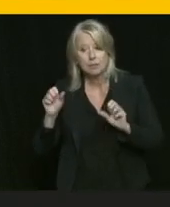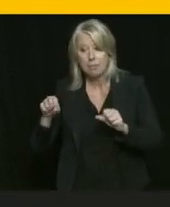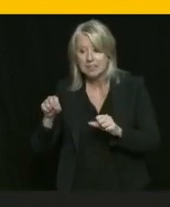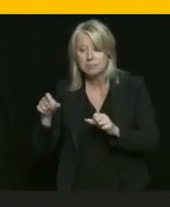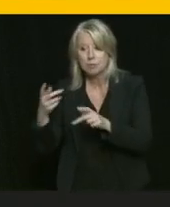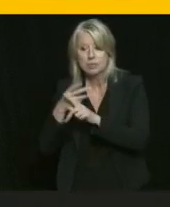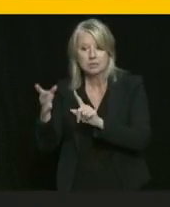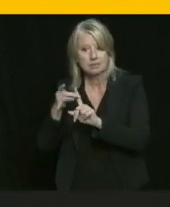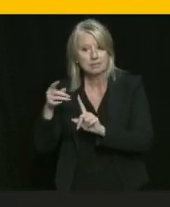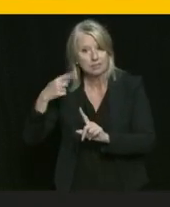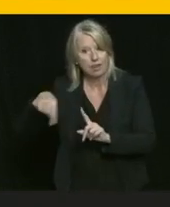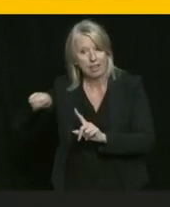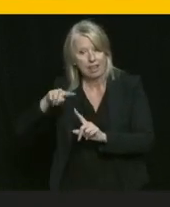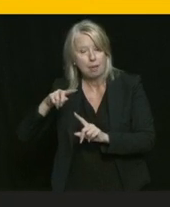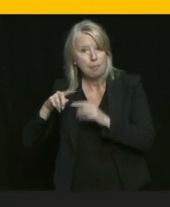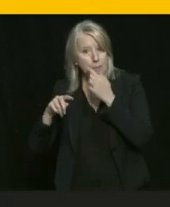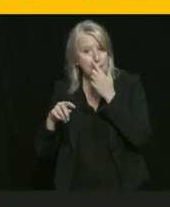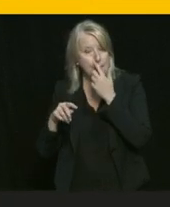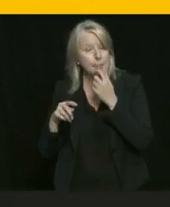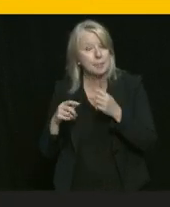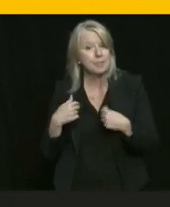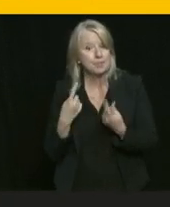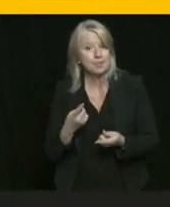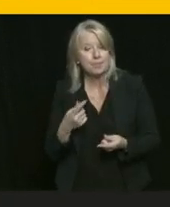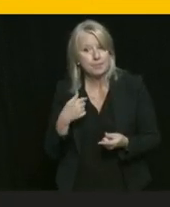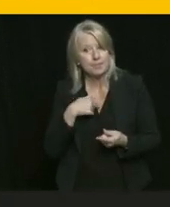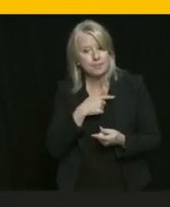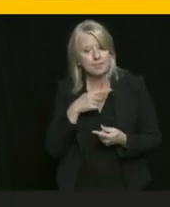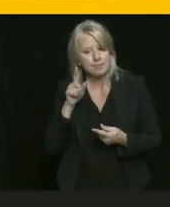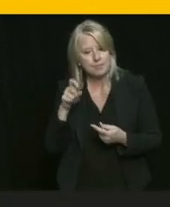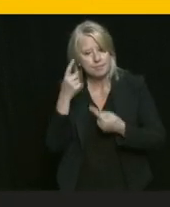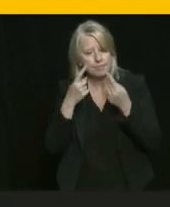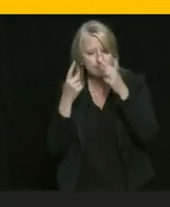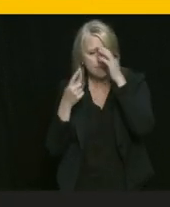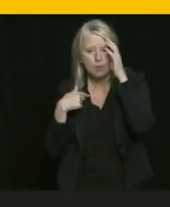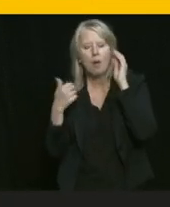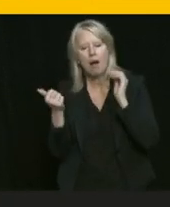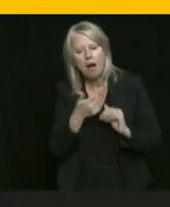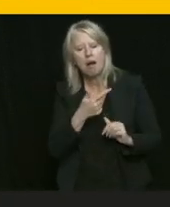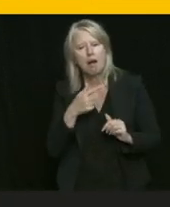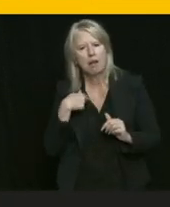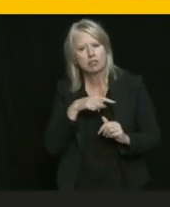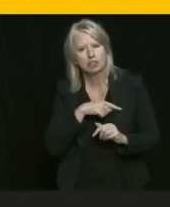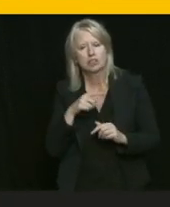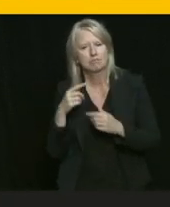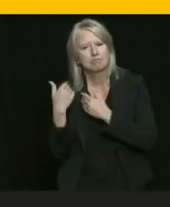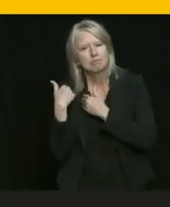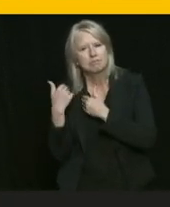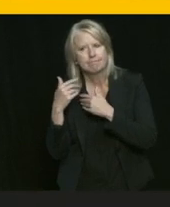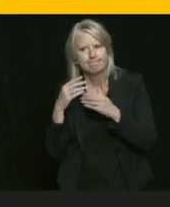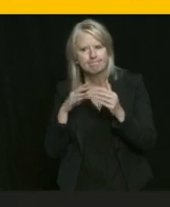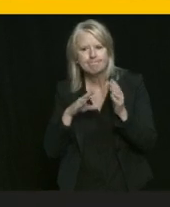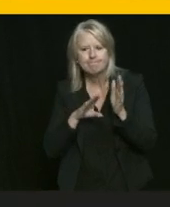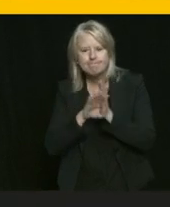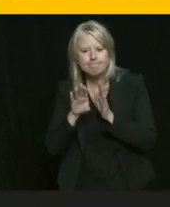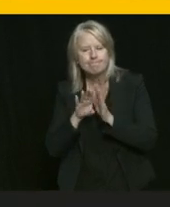So it is actually something that we should all try and do is to develop